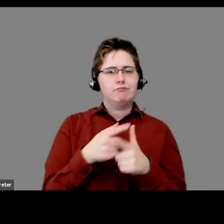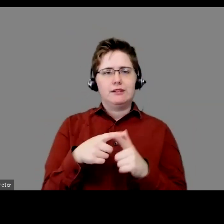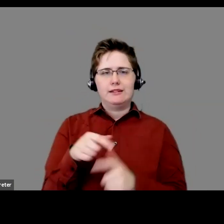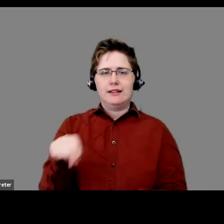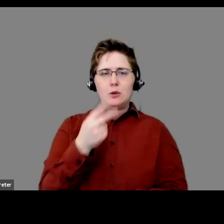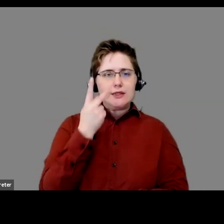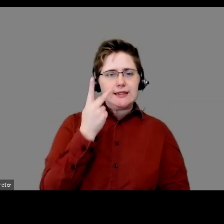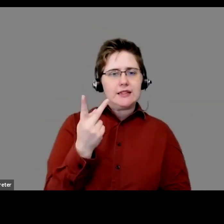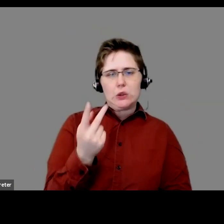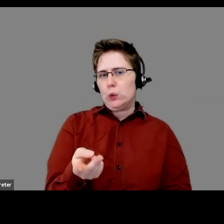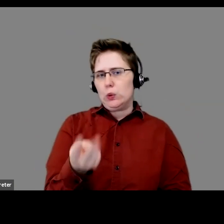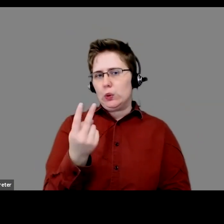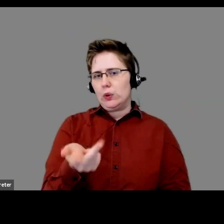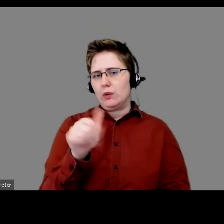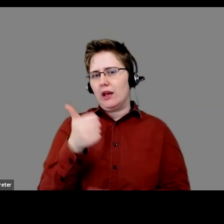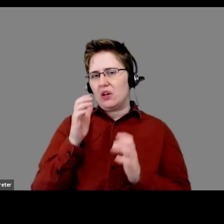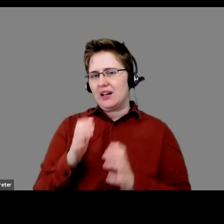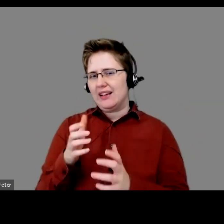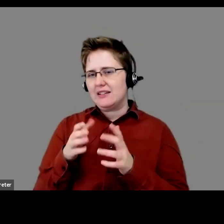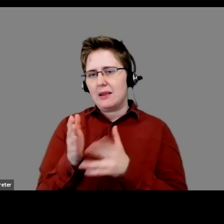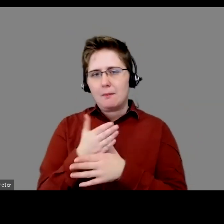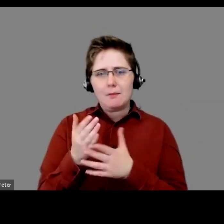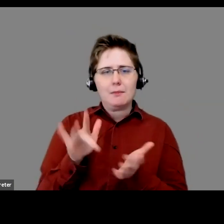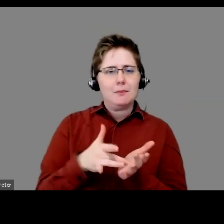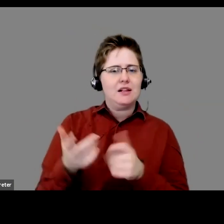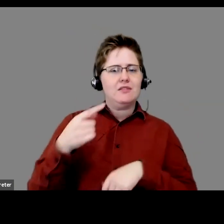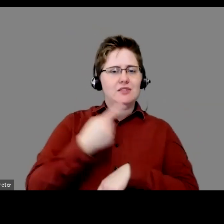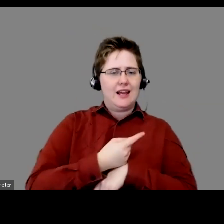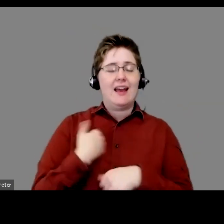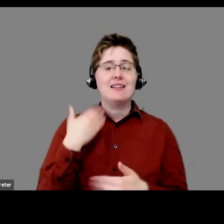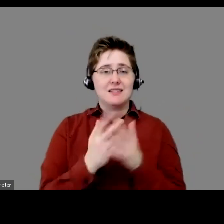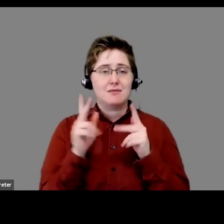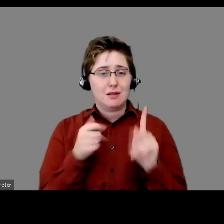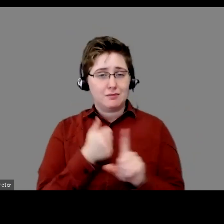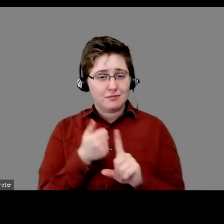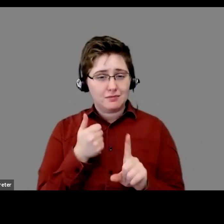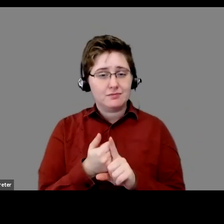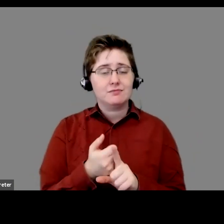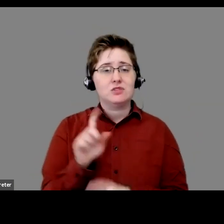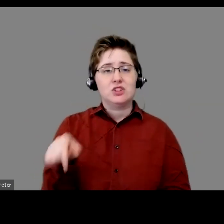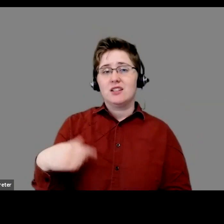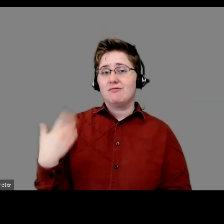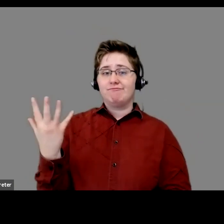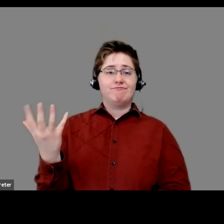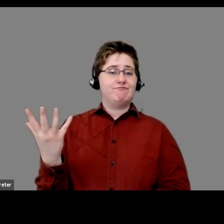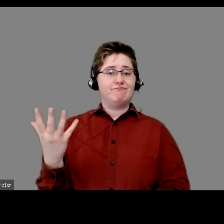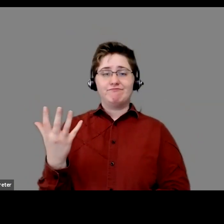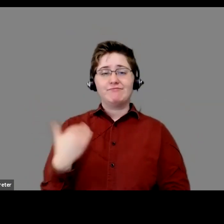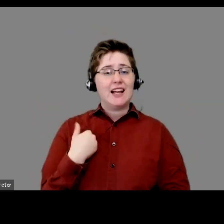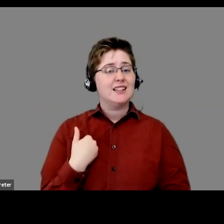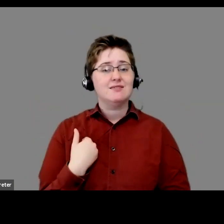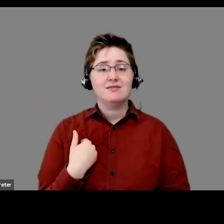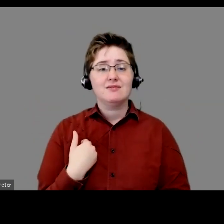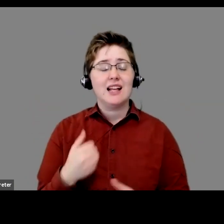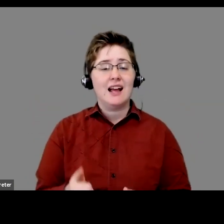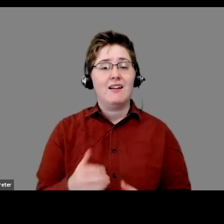seeing 2 or 3 other clients in the middle of the day. We've had some people who have just had